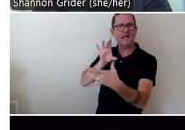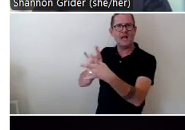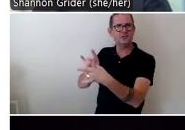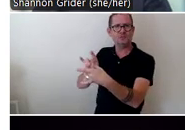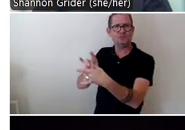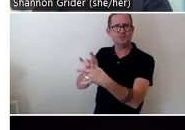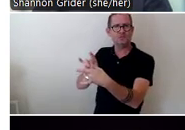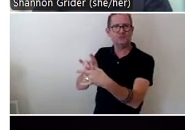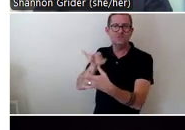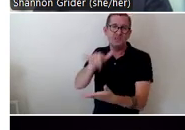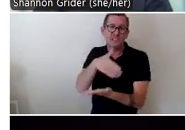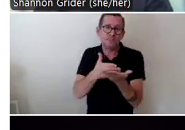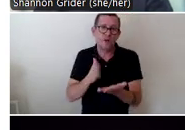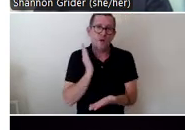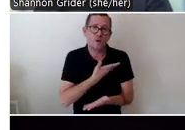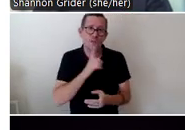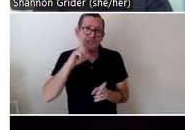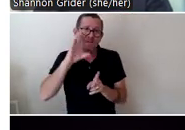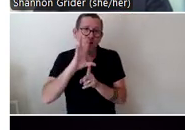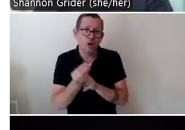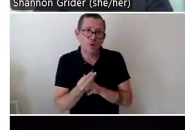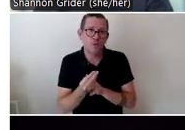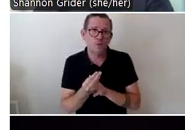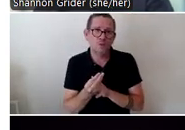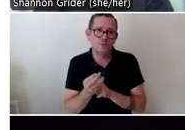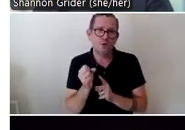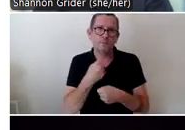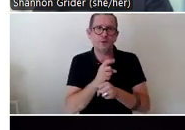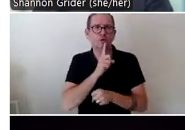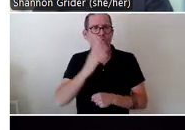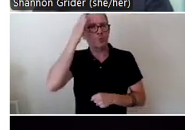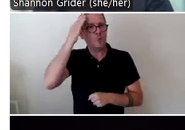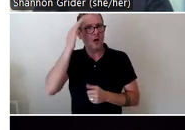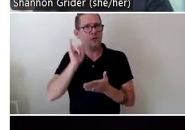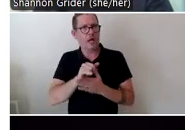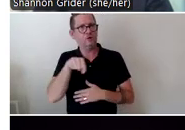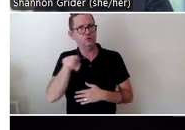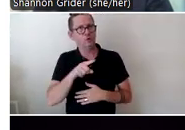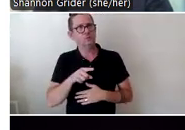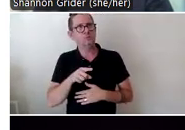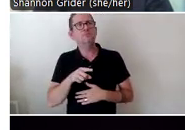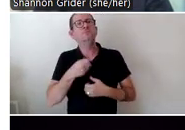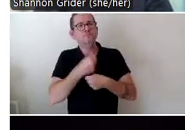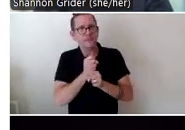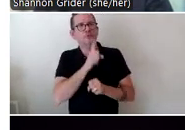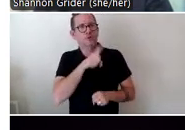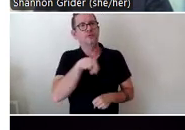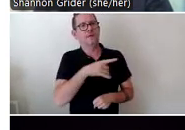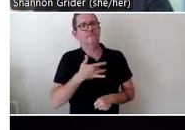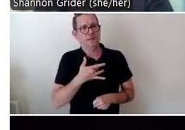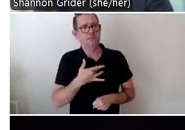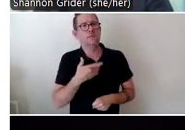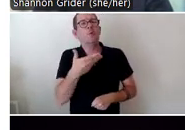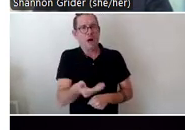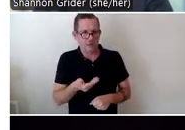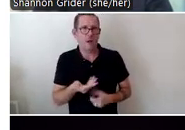eye contact, again, it's not going to feel like there's a connection being made. Part of our deaf culture is eye contact. That's how we